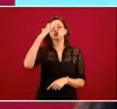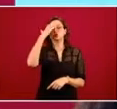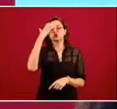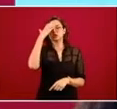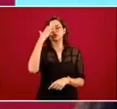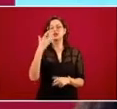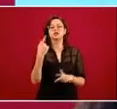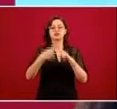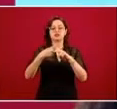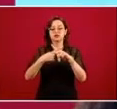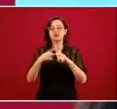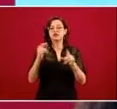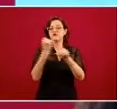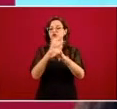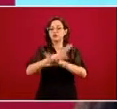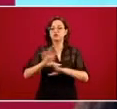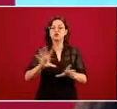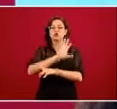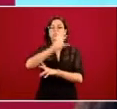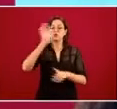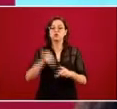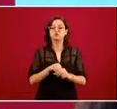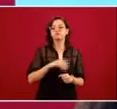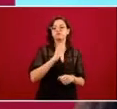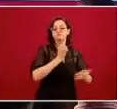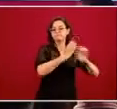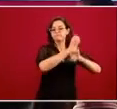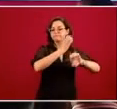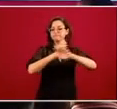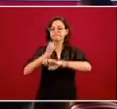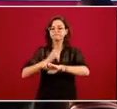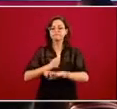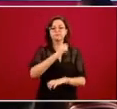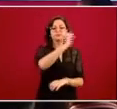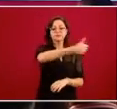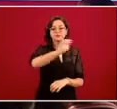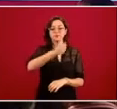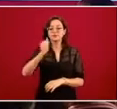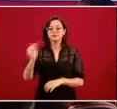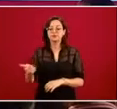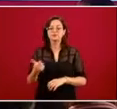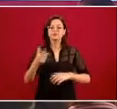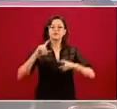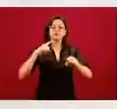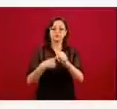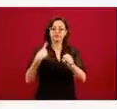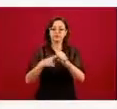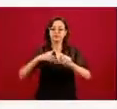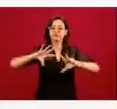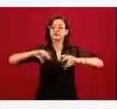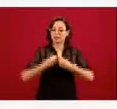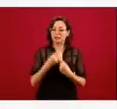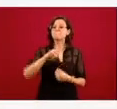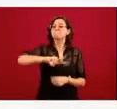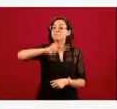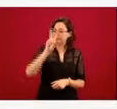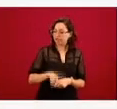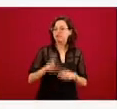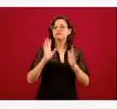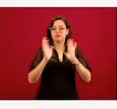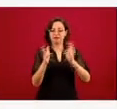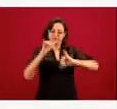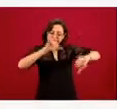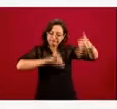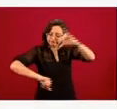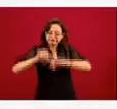presented in the form of a bar graph. Here you can take a look at the complete data of each state. This is, remember, we're